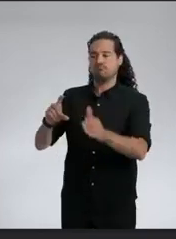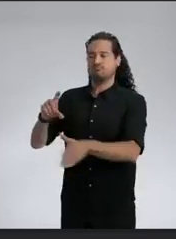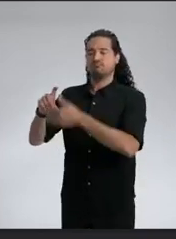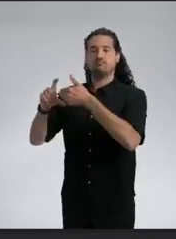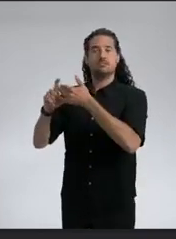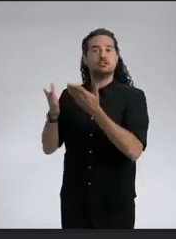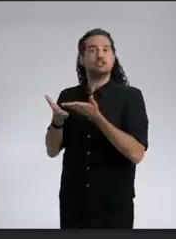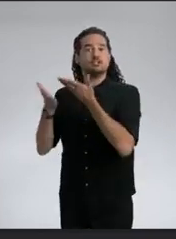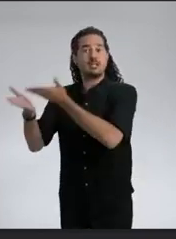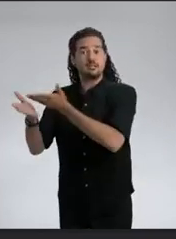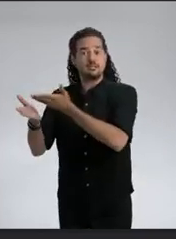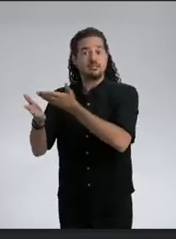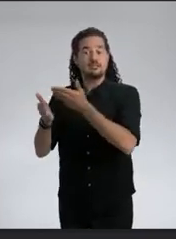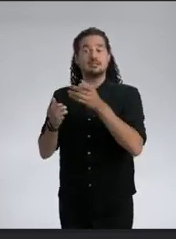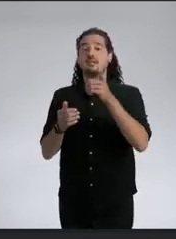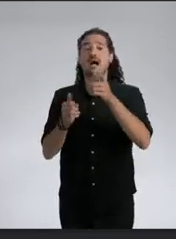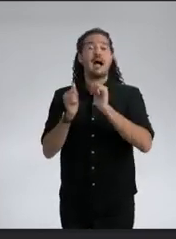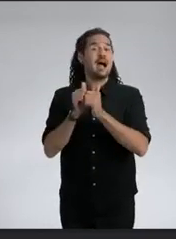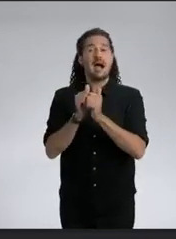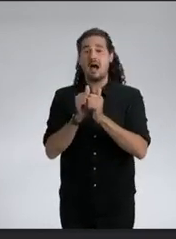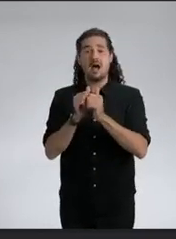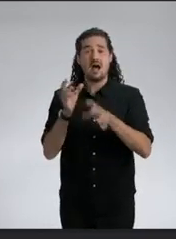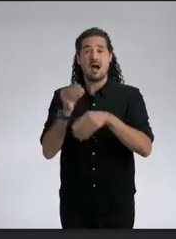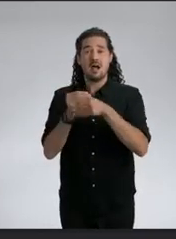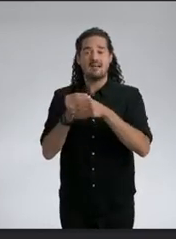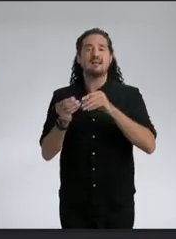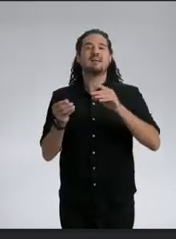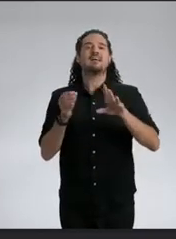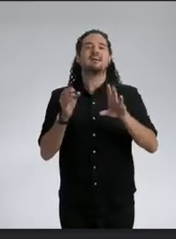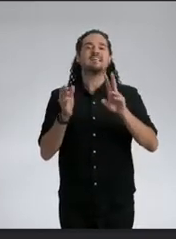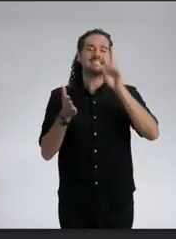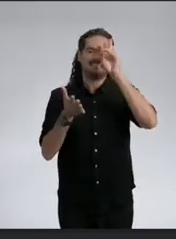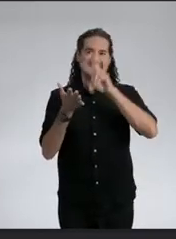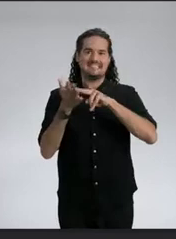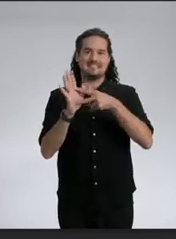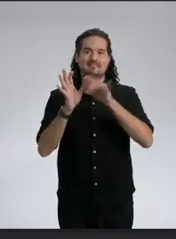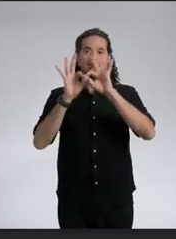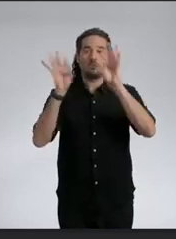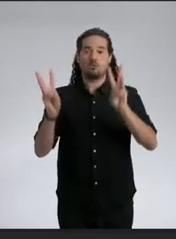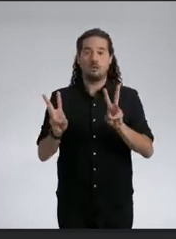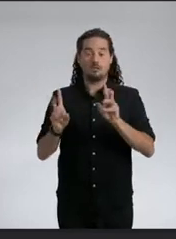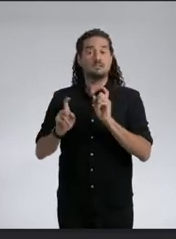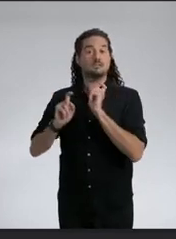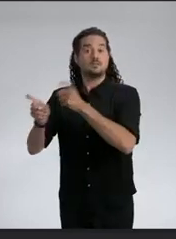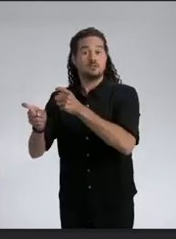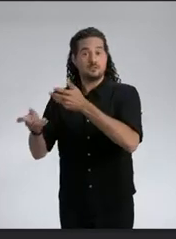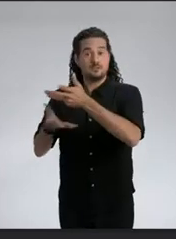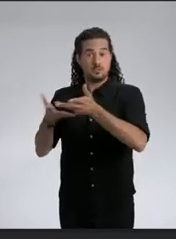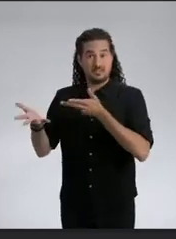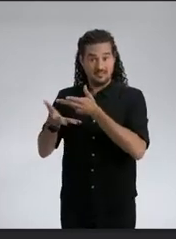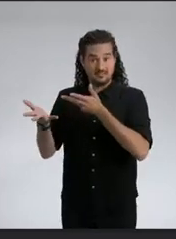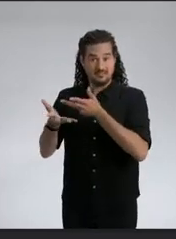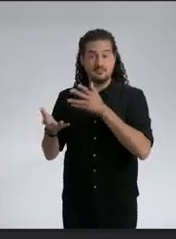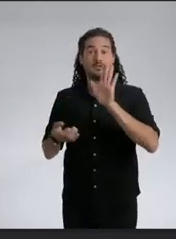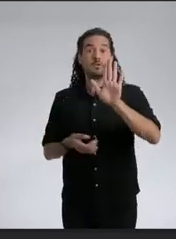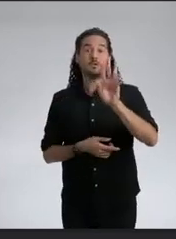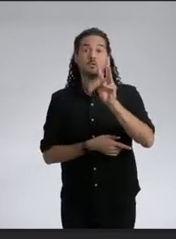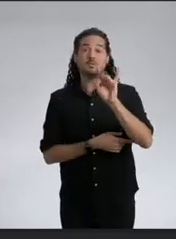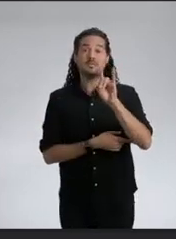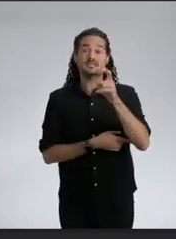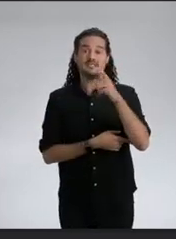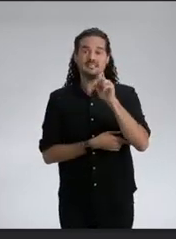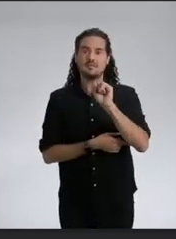Intents framework and donate an interaction. That's it. Now your widget can be automatically suggested based on